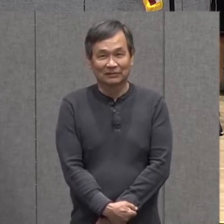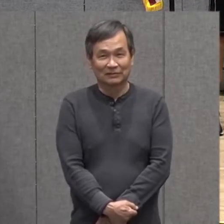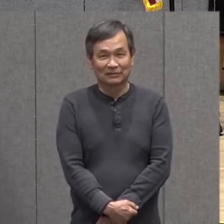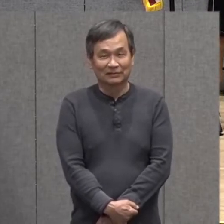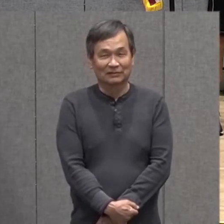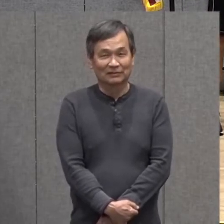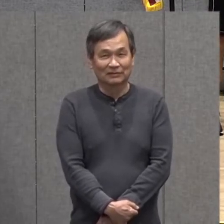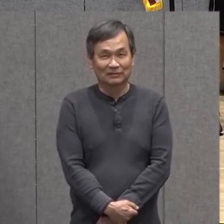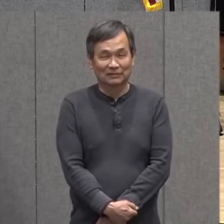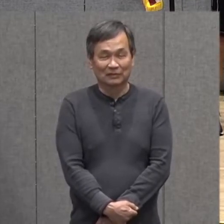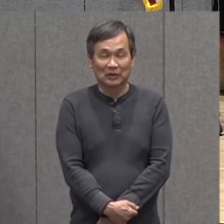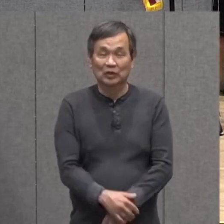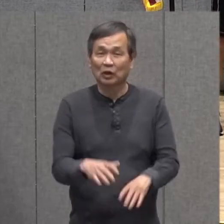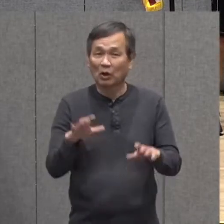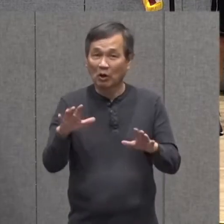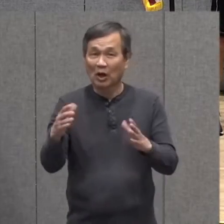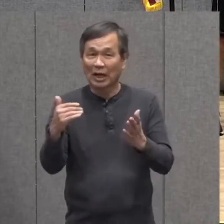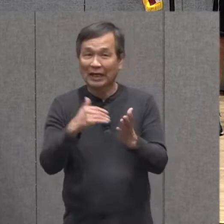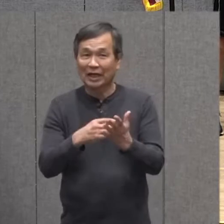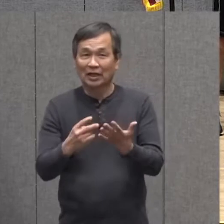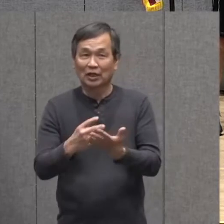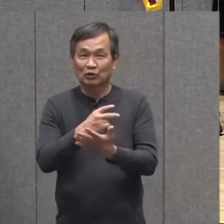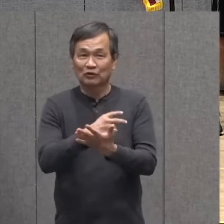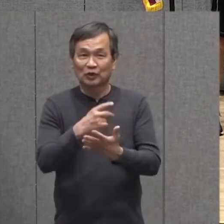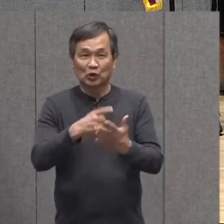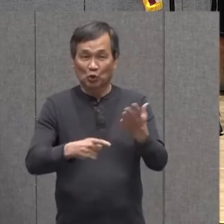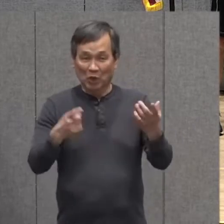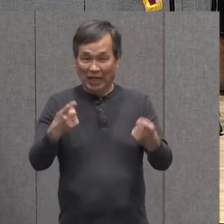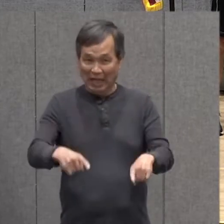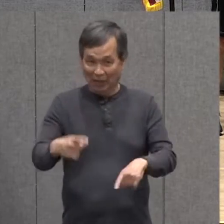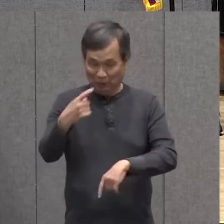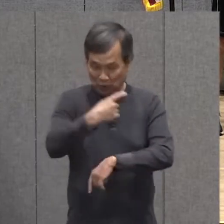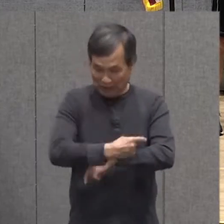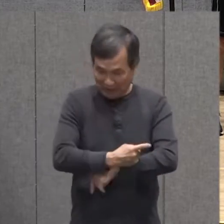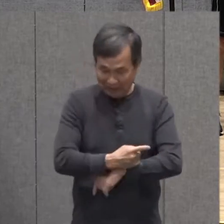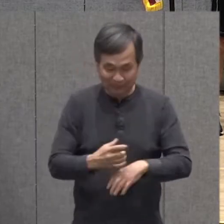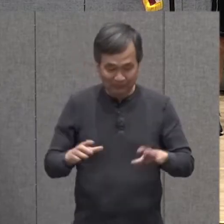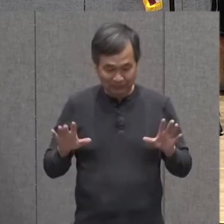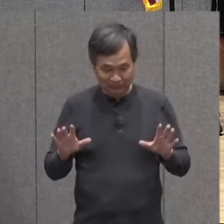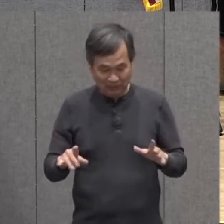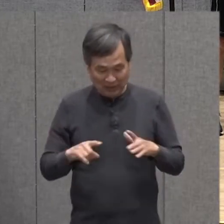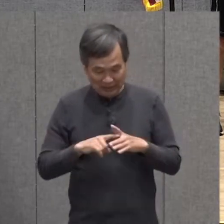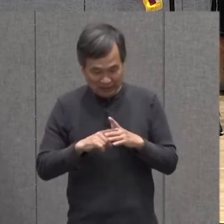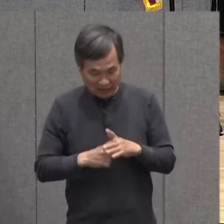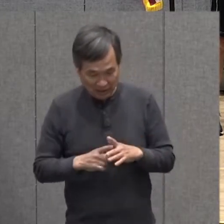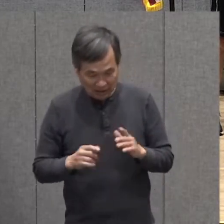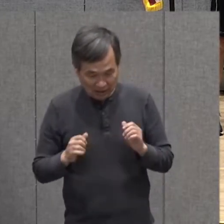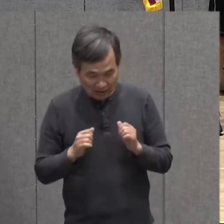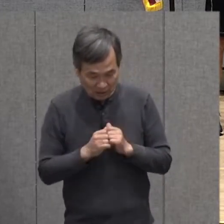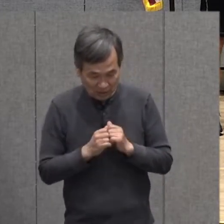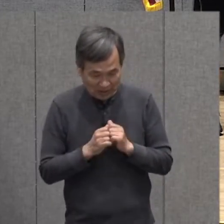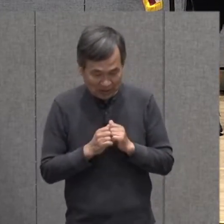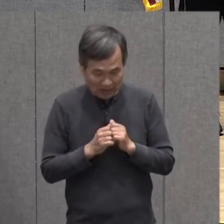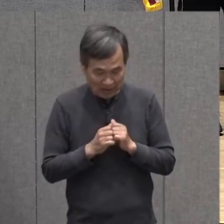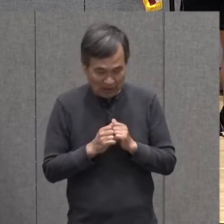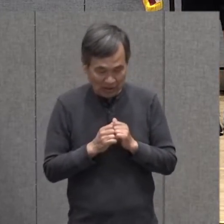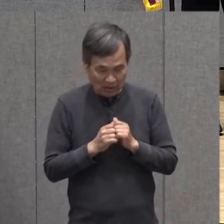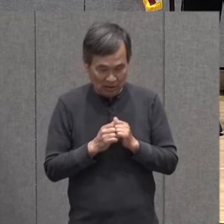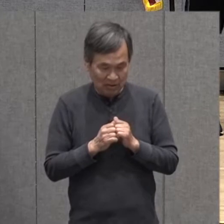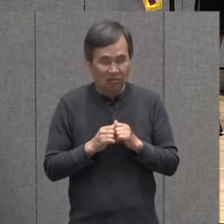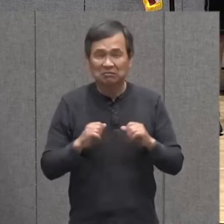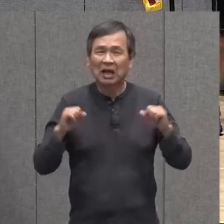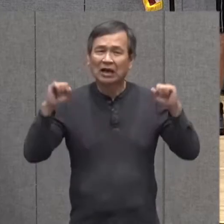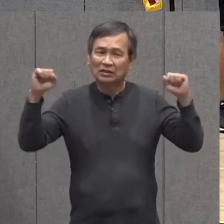So, just a review of what we did today. We started off with some physical activity, some